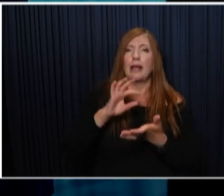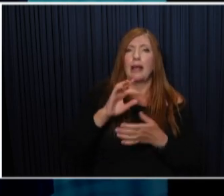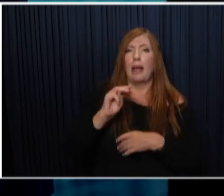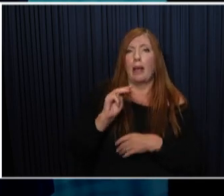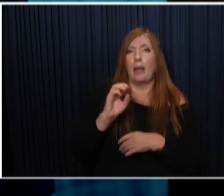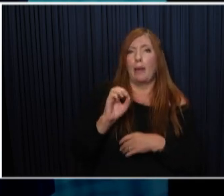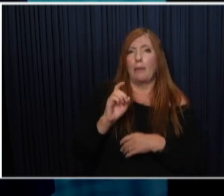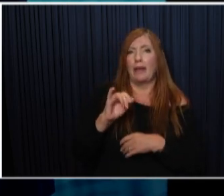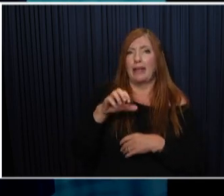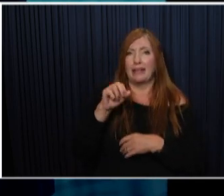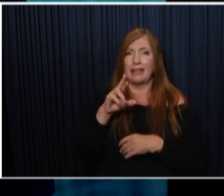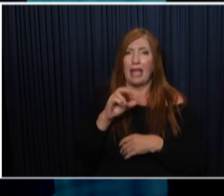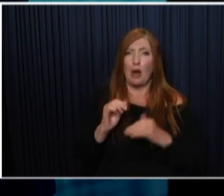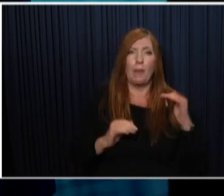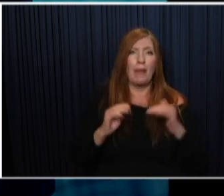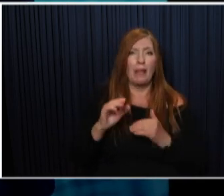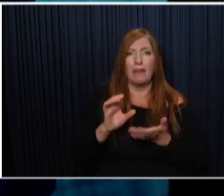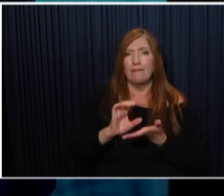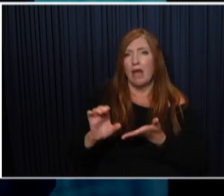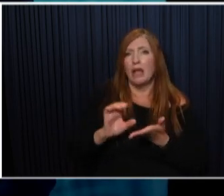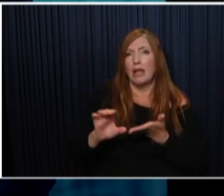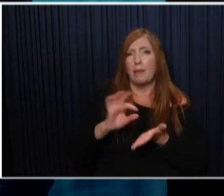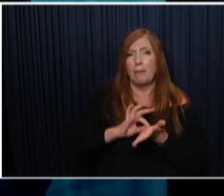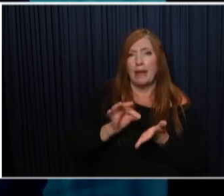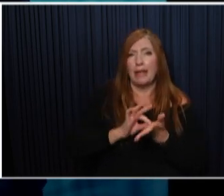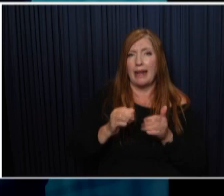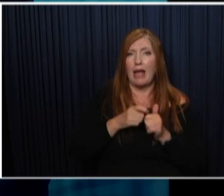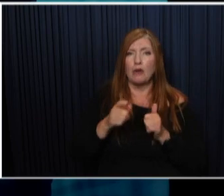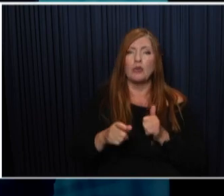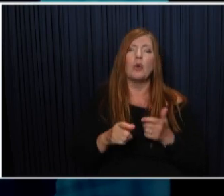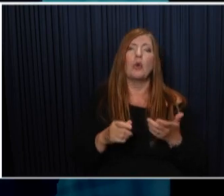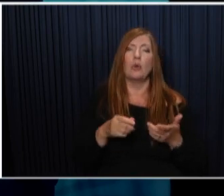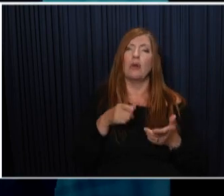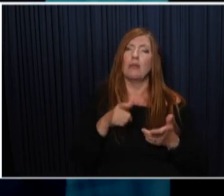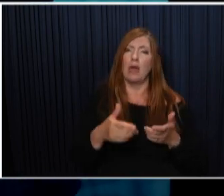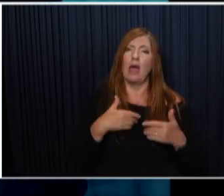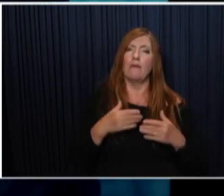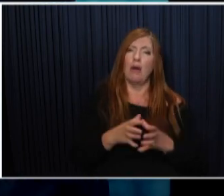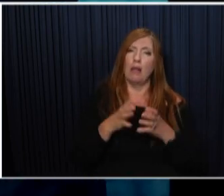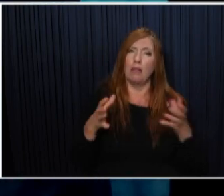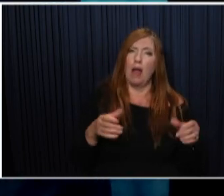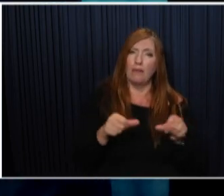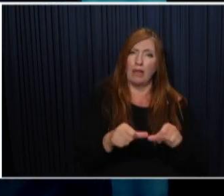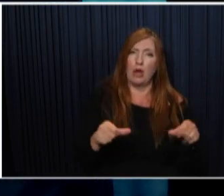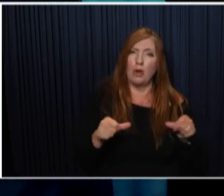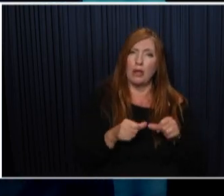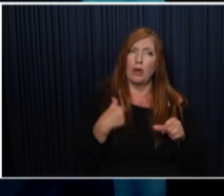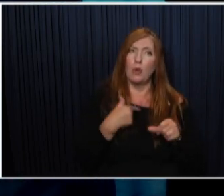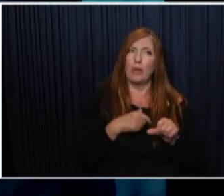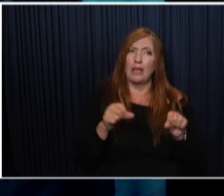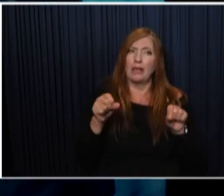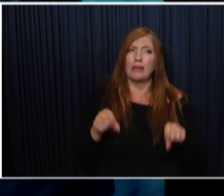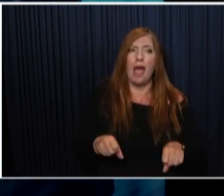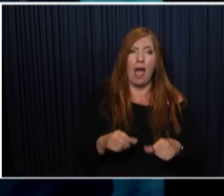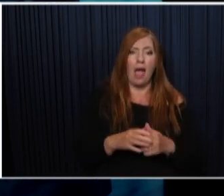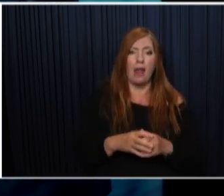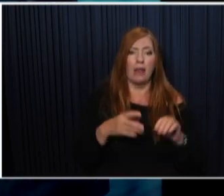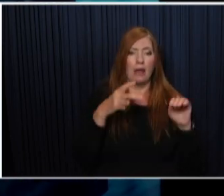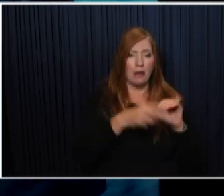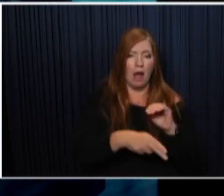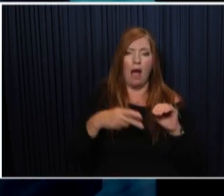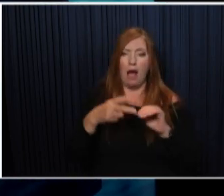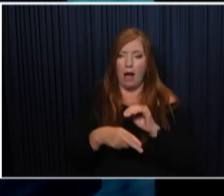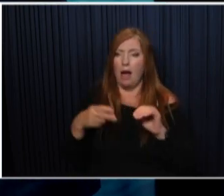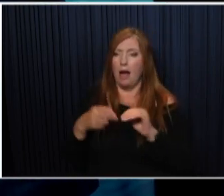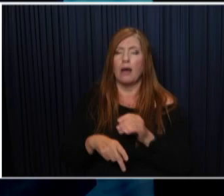and balancing the balance. Yeah, funding Medicaid and trying to reduce the national deficit. There is a lot of areas where we can cut